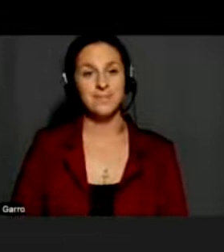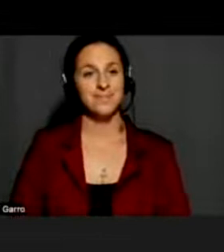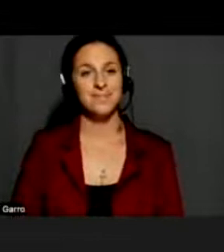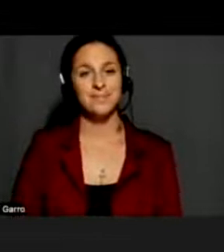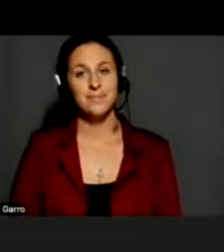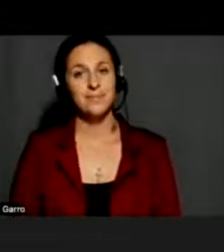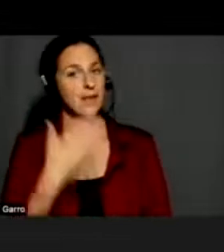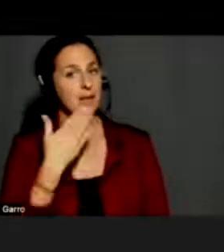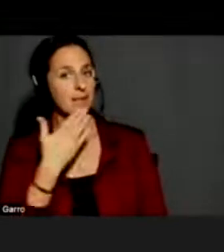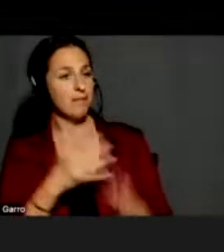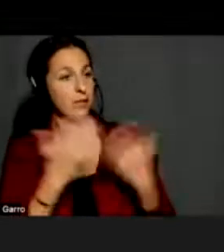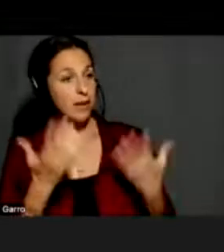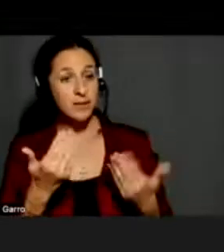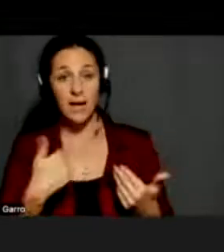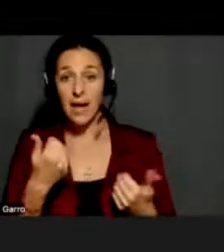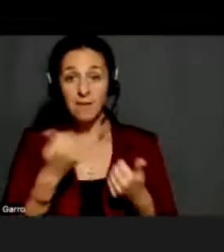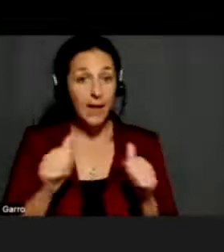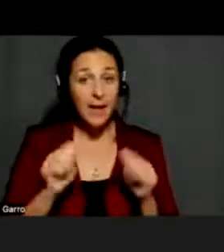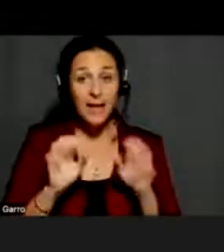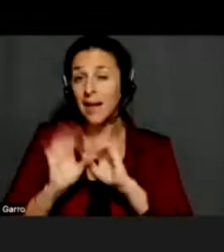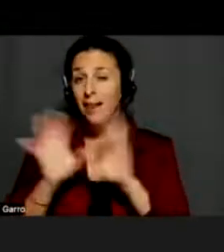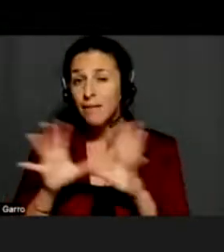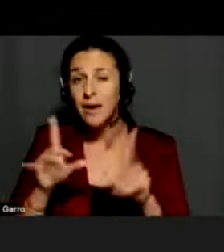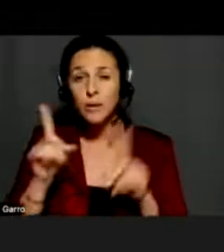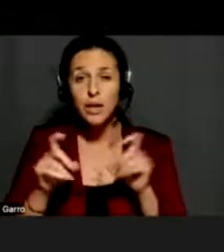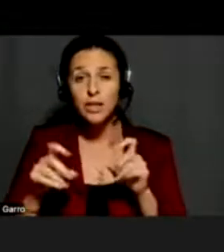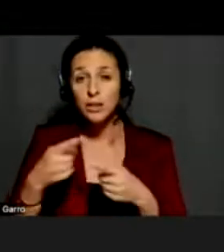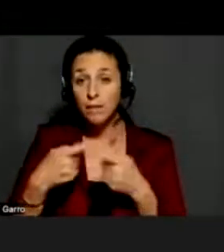Thank you very much. Are there any clarifying questions from the board?